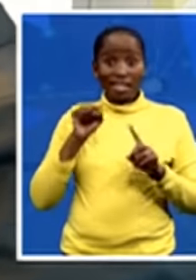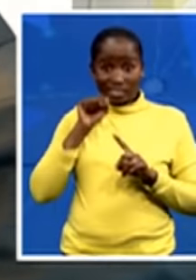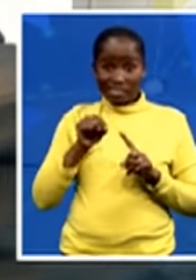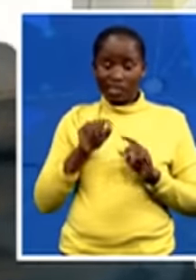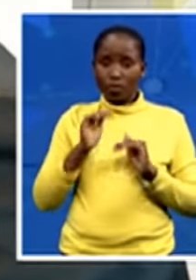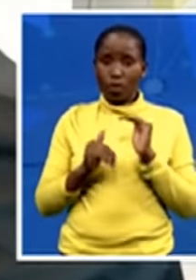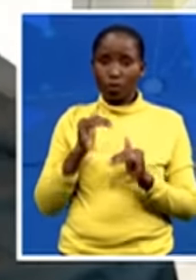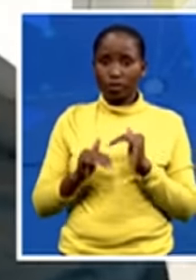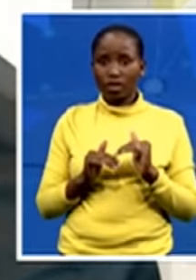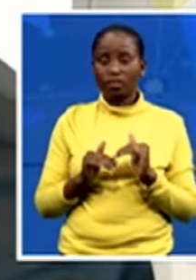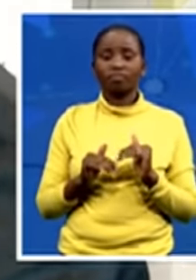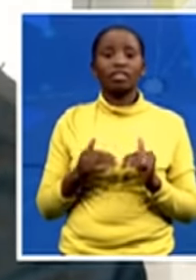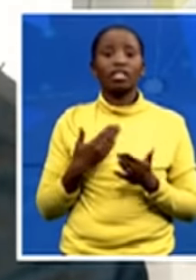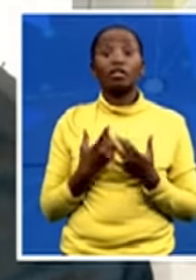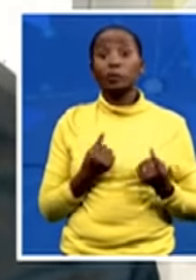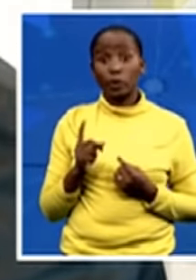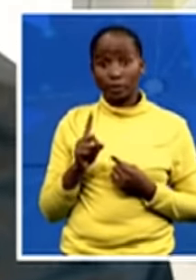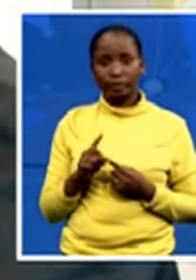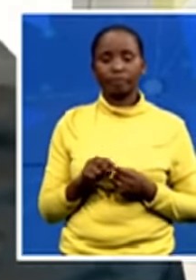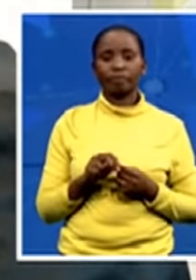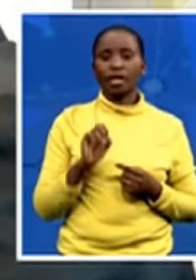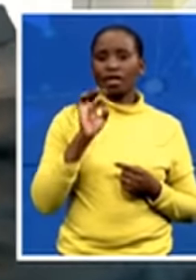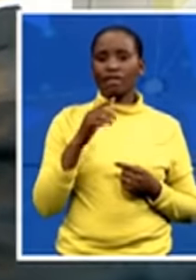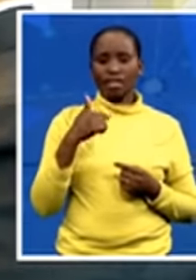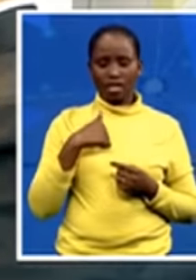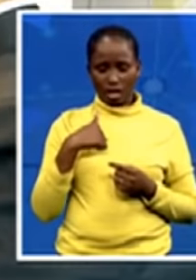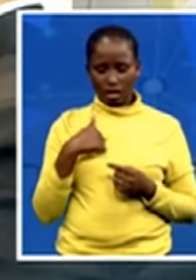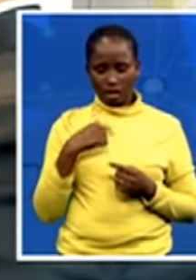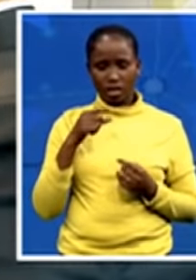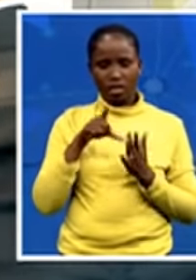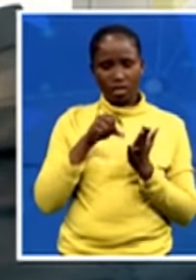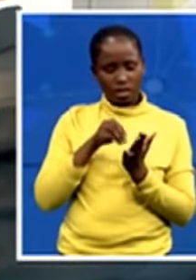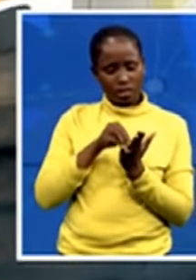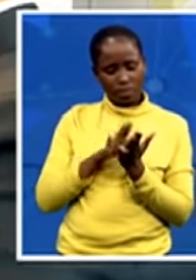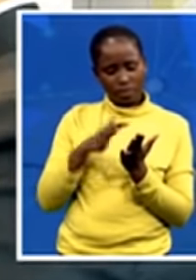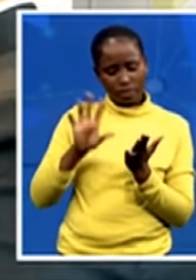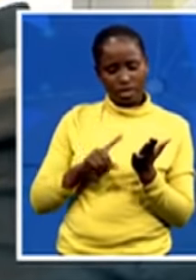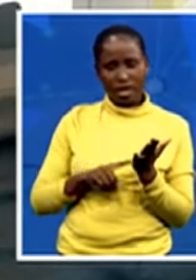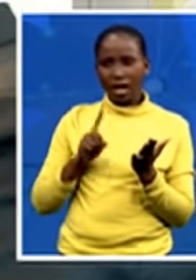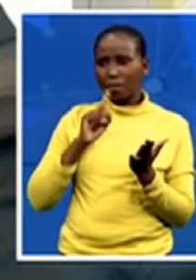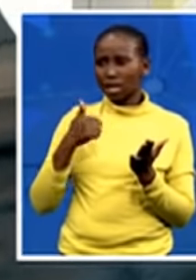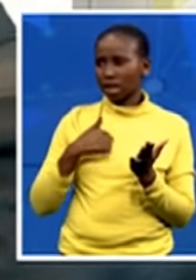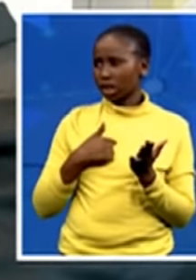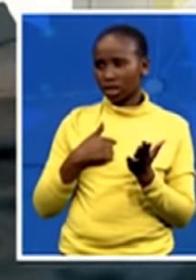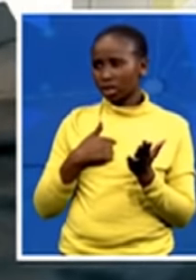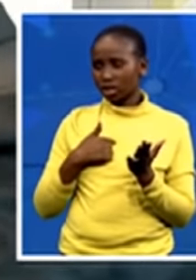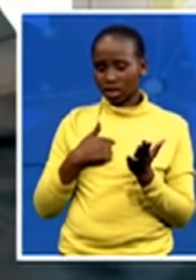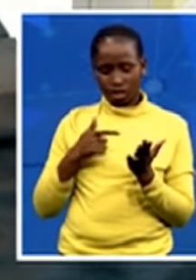you cannot go for your honor your slot, to can then request to be